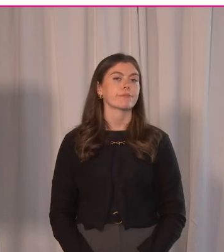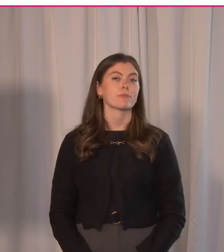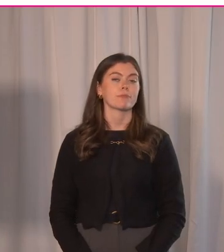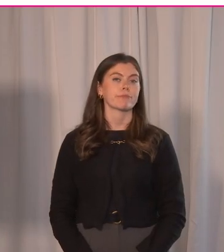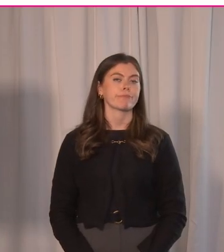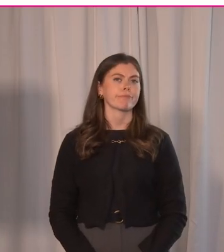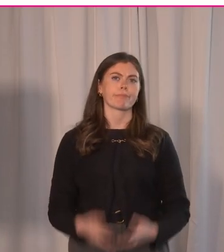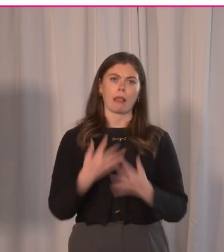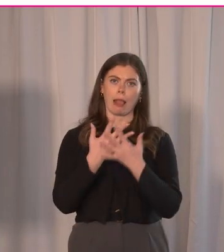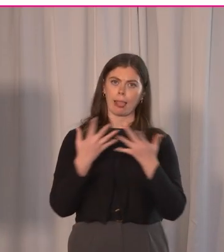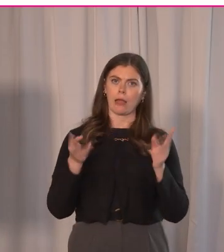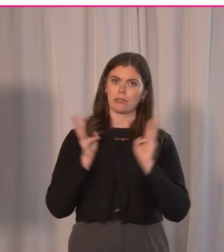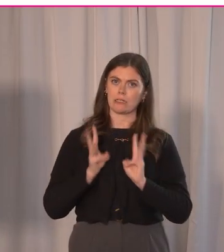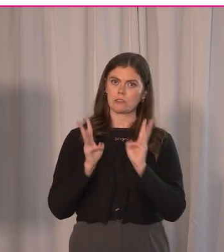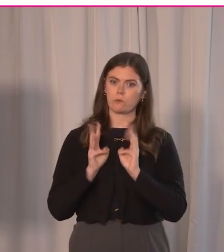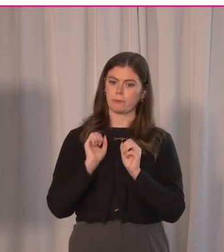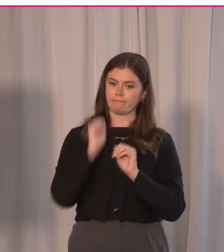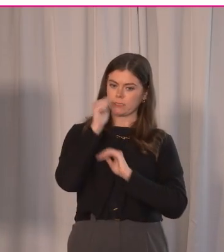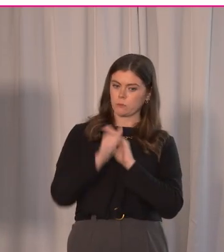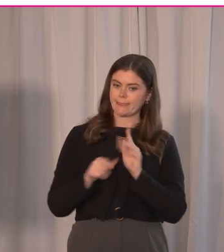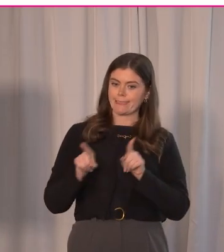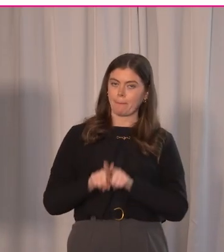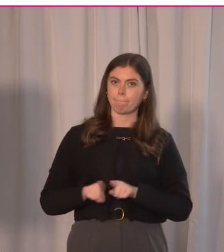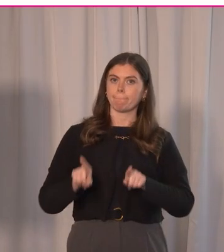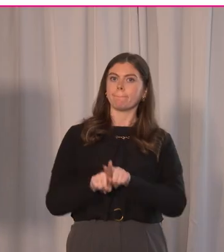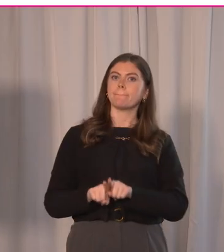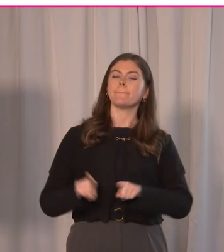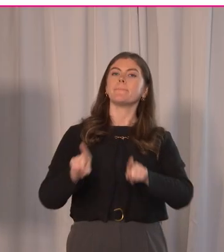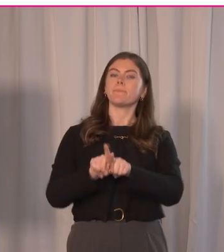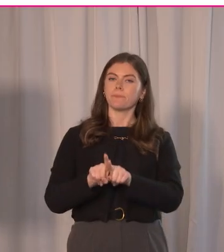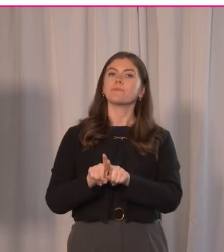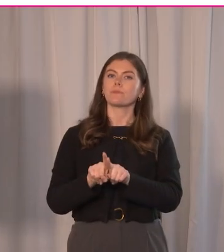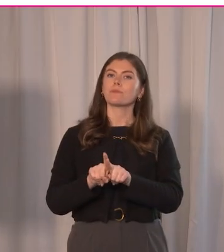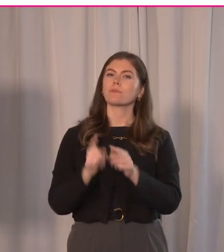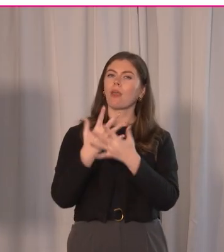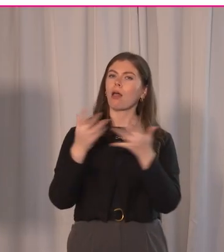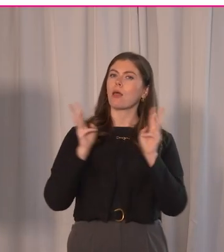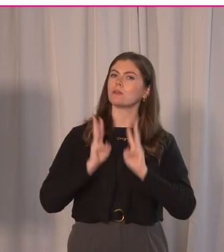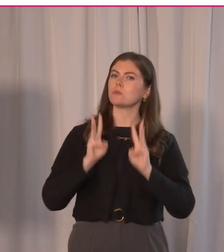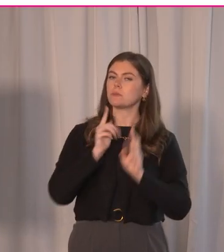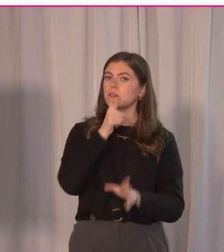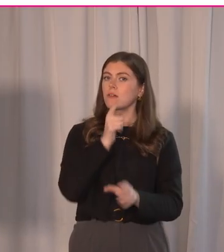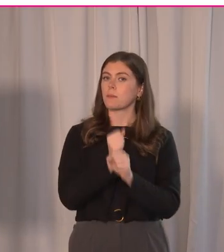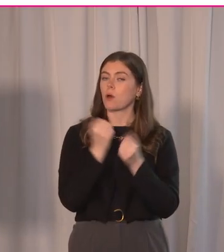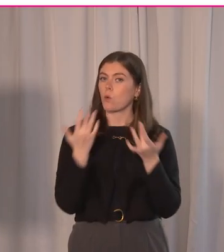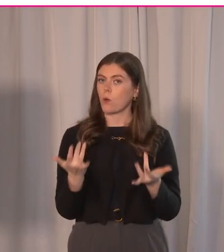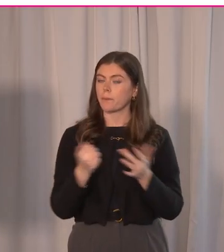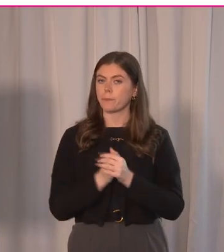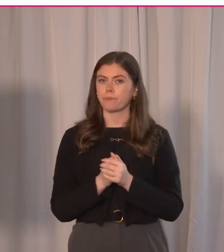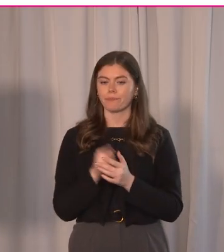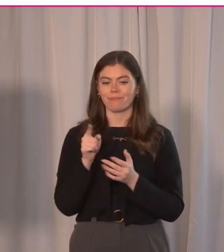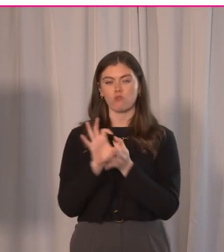Lots of women repeated all of these themes, but what a lot of women spoke about was